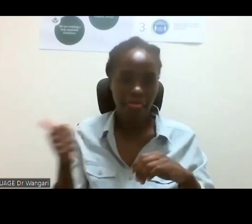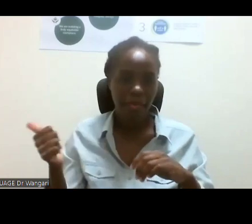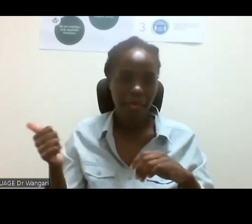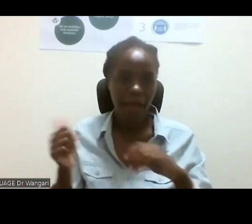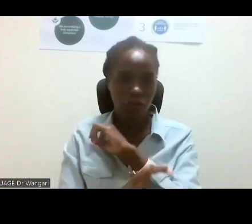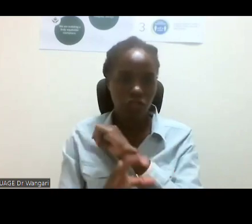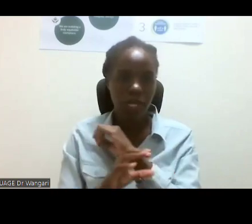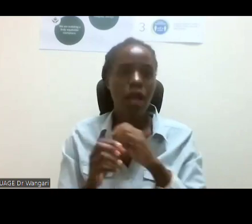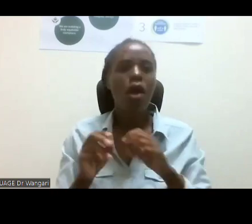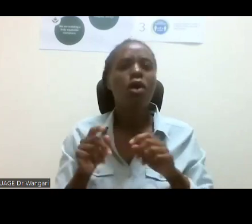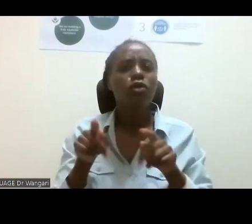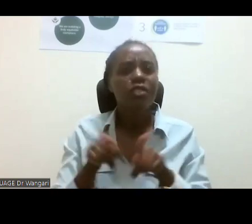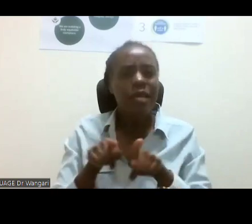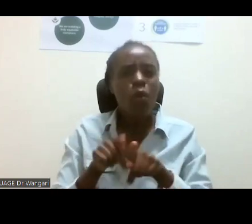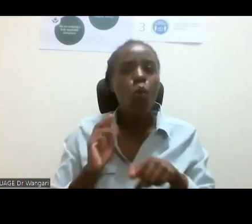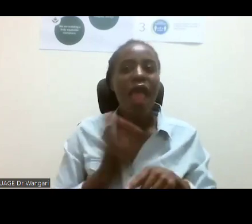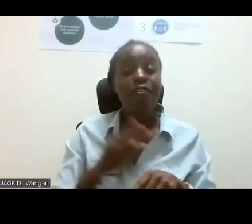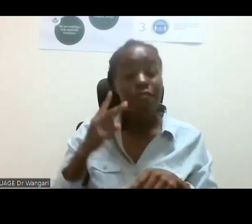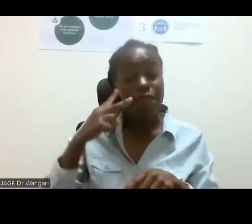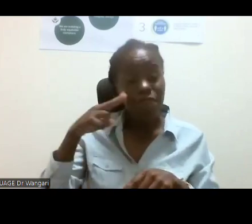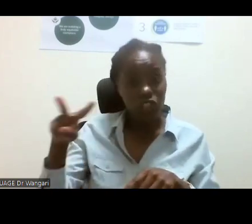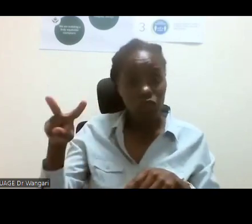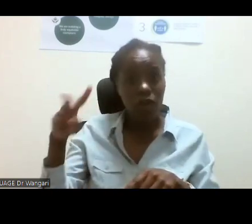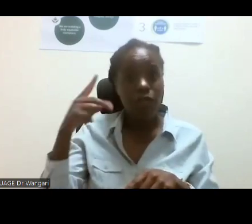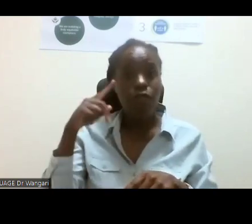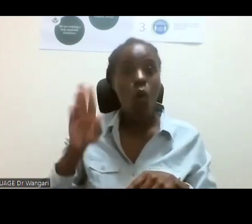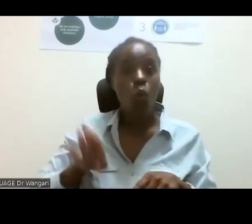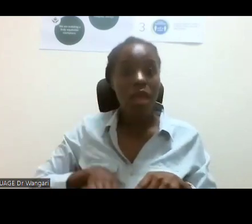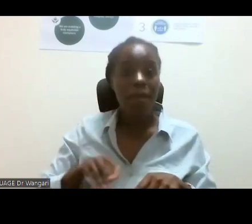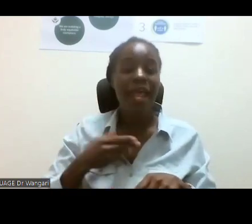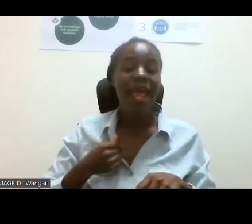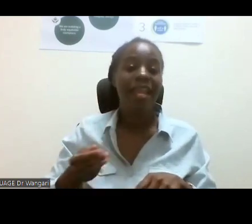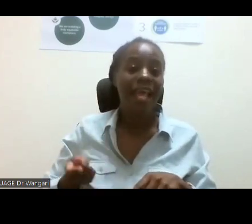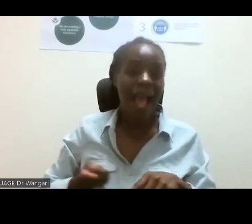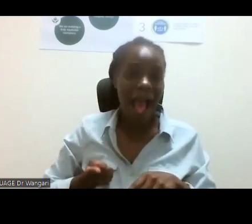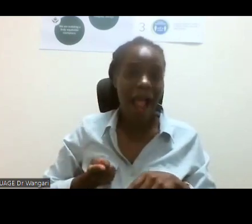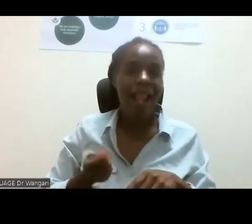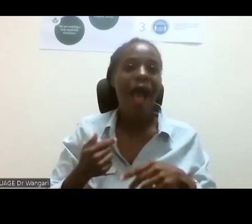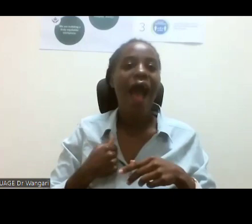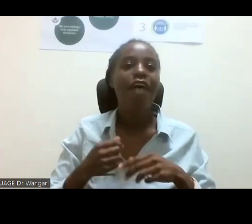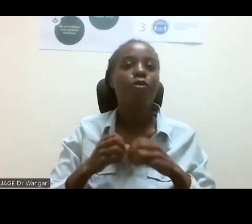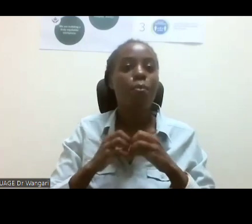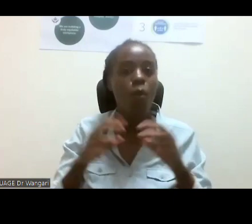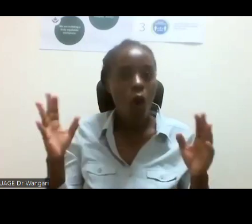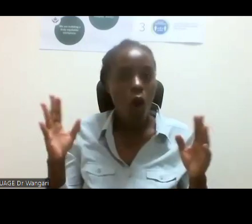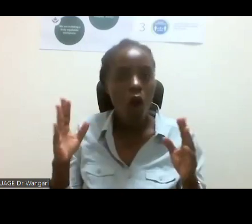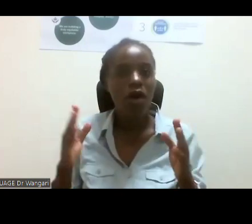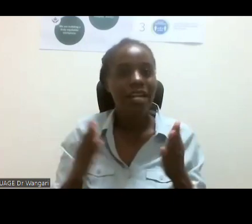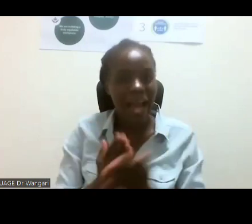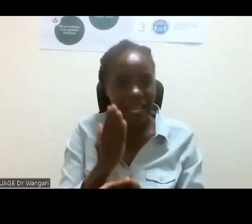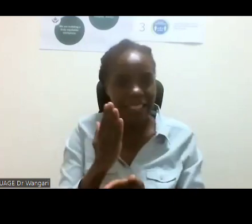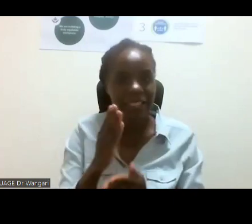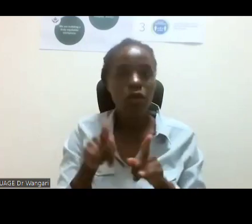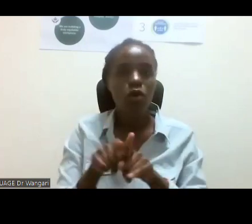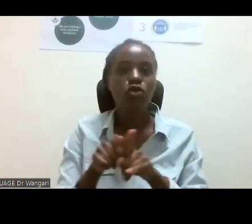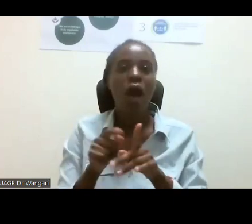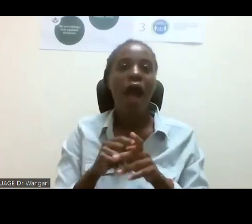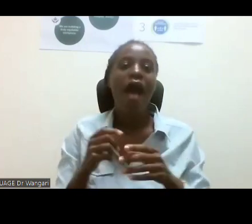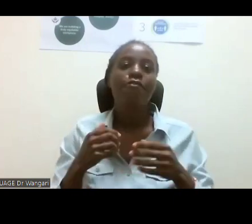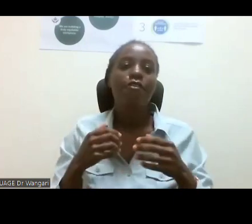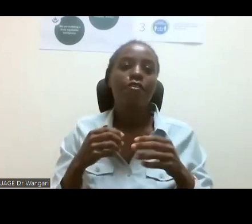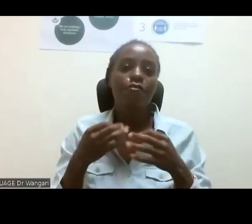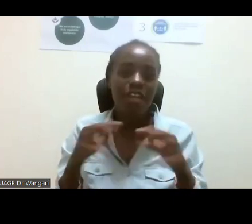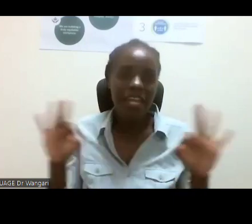women can exercise their power and rights, have expanded choice and agency, and be free from all forms of